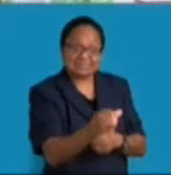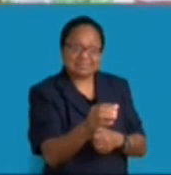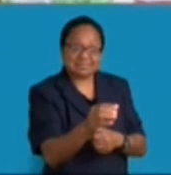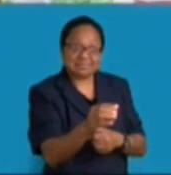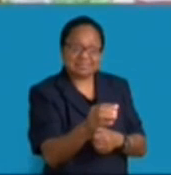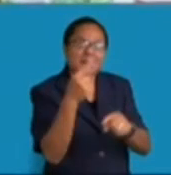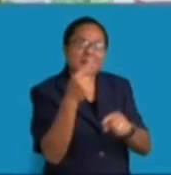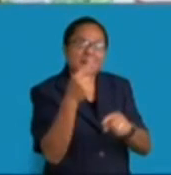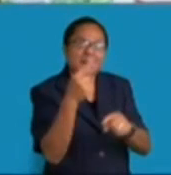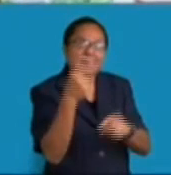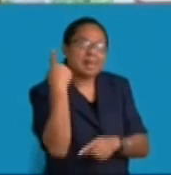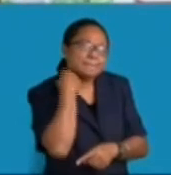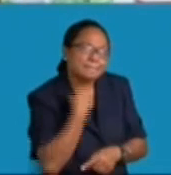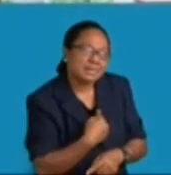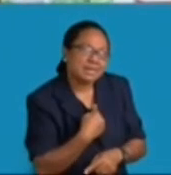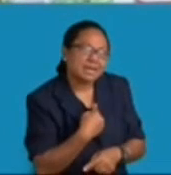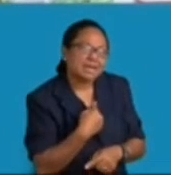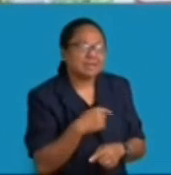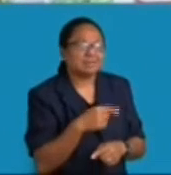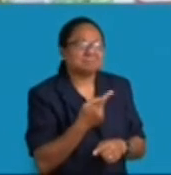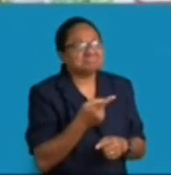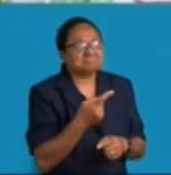murder and manslaughter, in